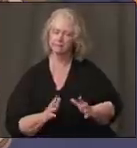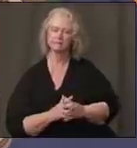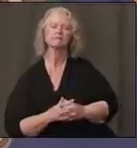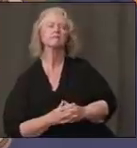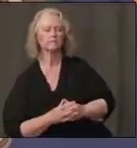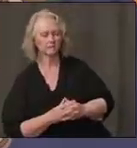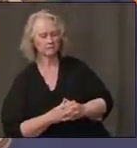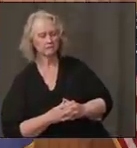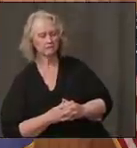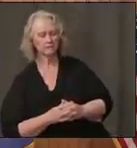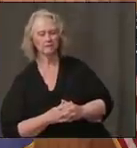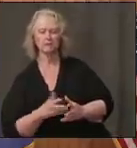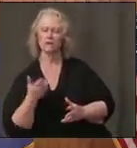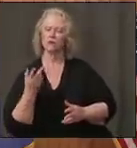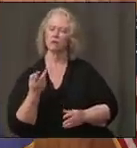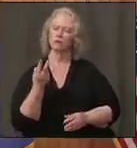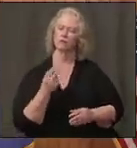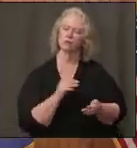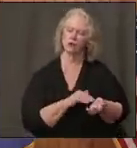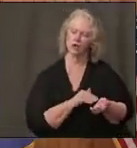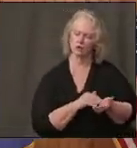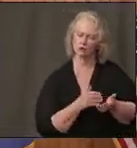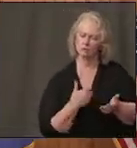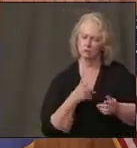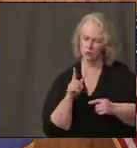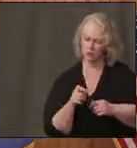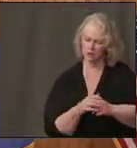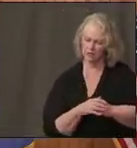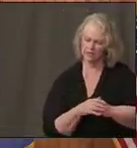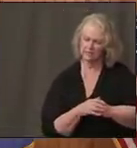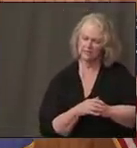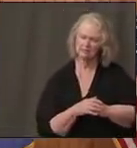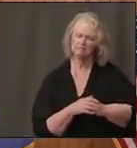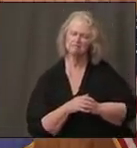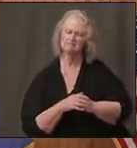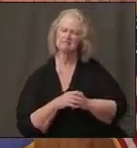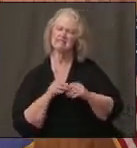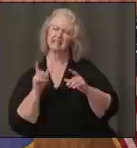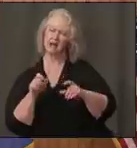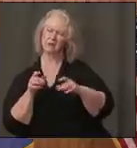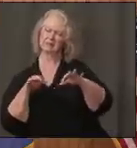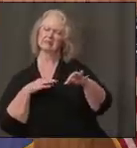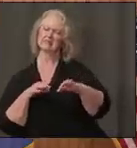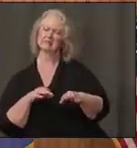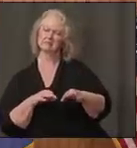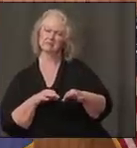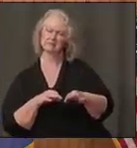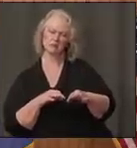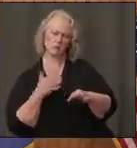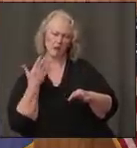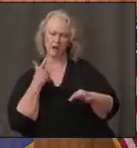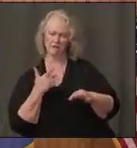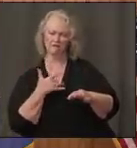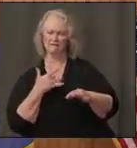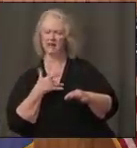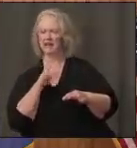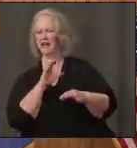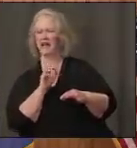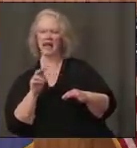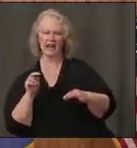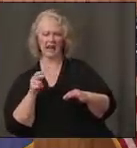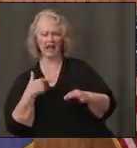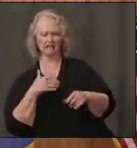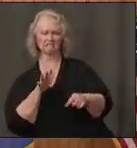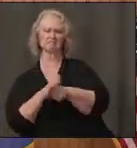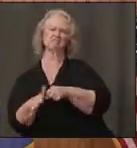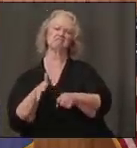Okay, and then to the 2 doctors, I have a question about testing. And can you explain to me why you believe Connecticut has enough